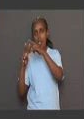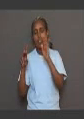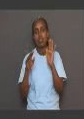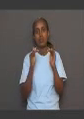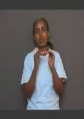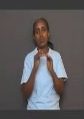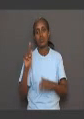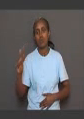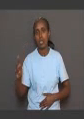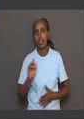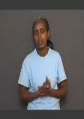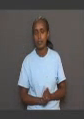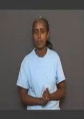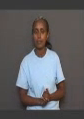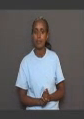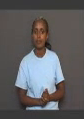pi is 1.